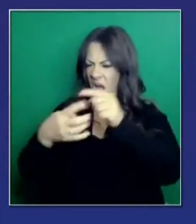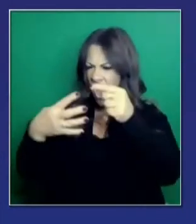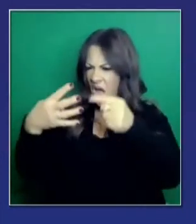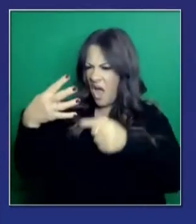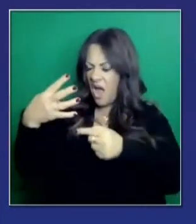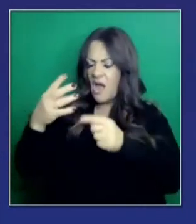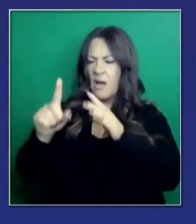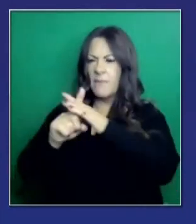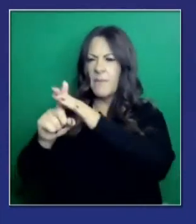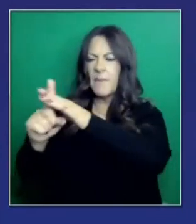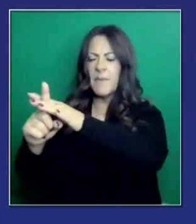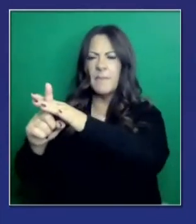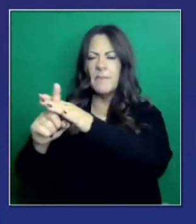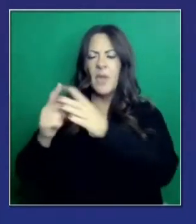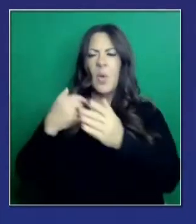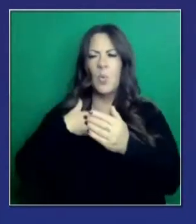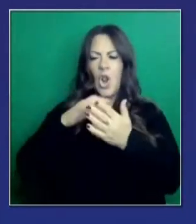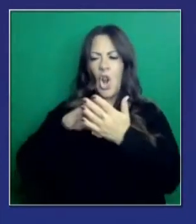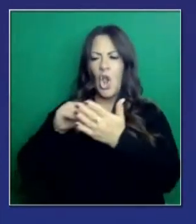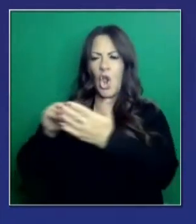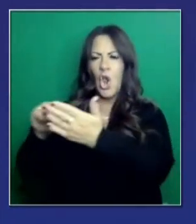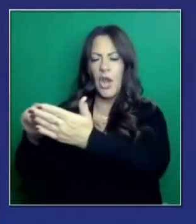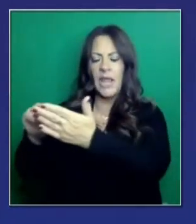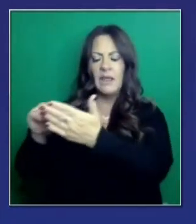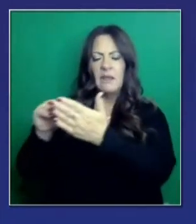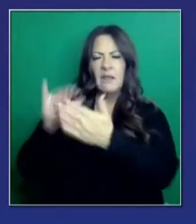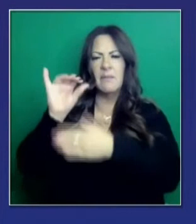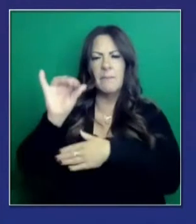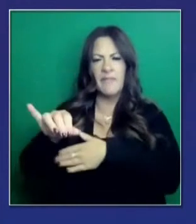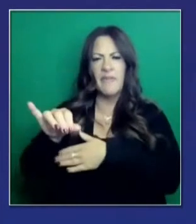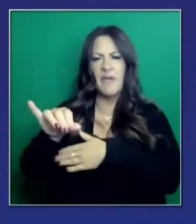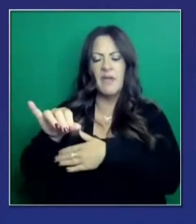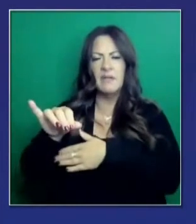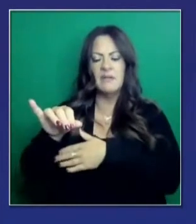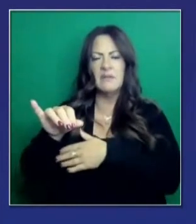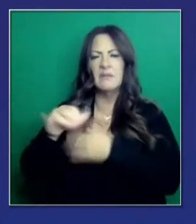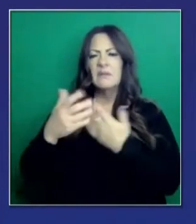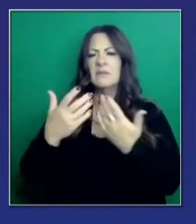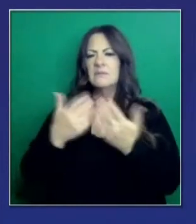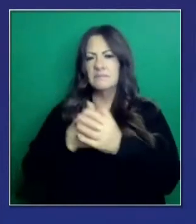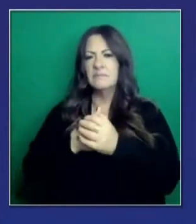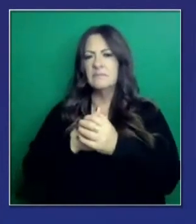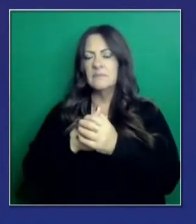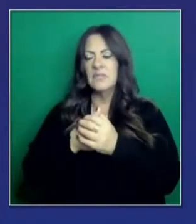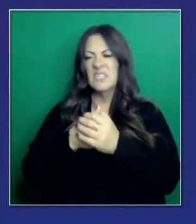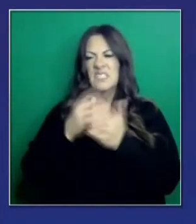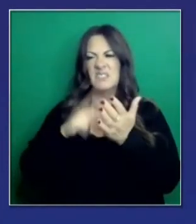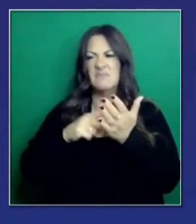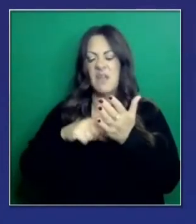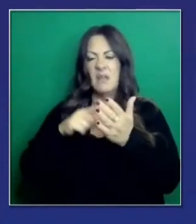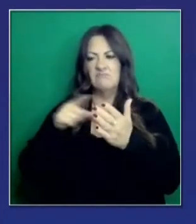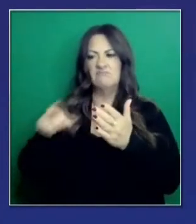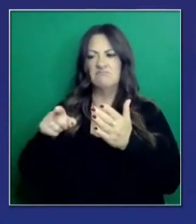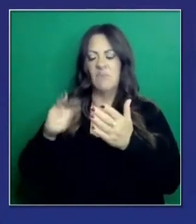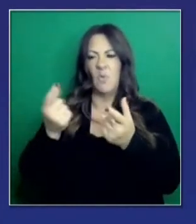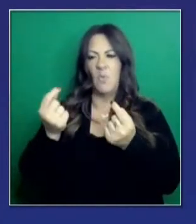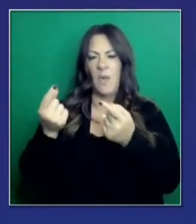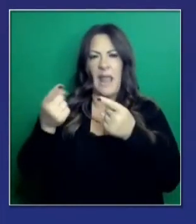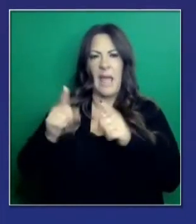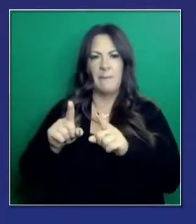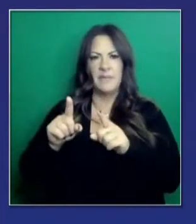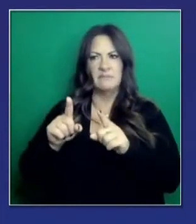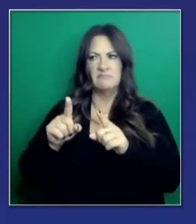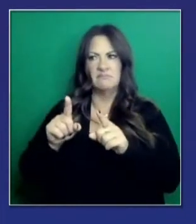more familiar with COVID, what it does, the variant creates another unknown, and we don't know enough about it yet.